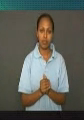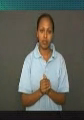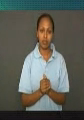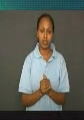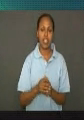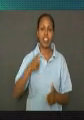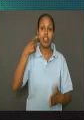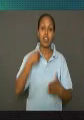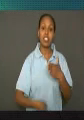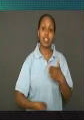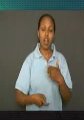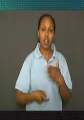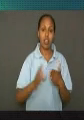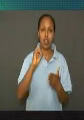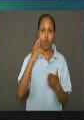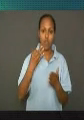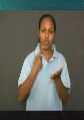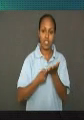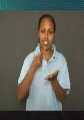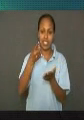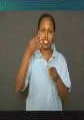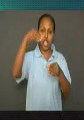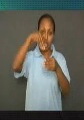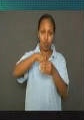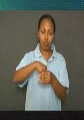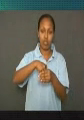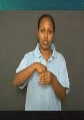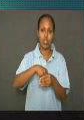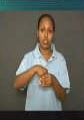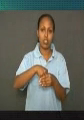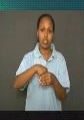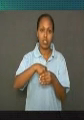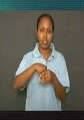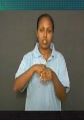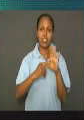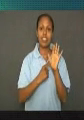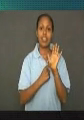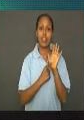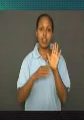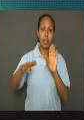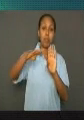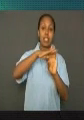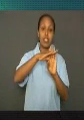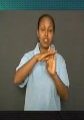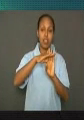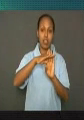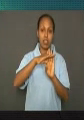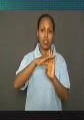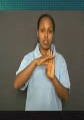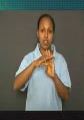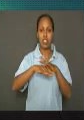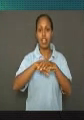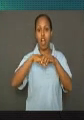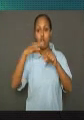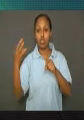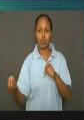The result of these inputs is represented in the